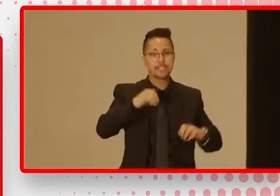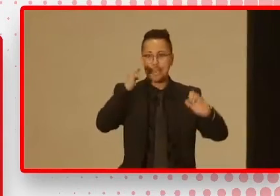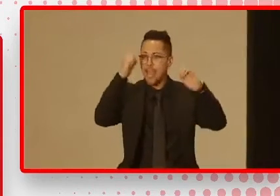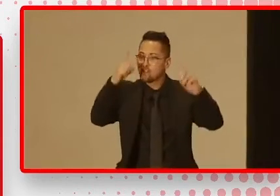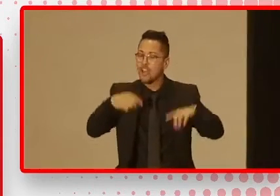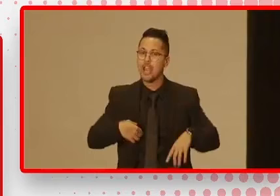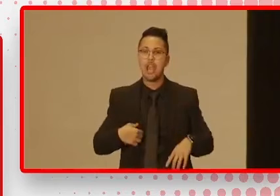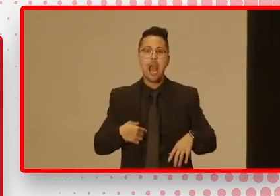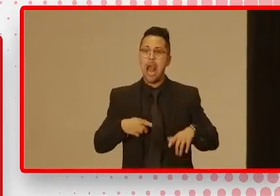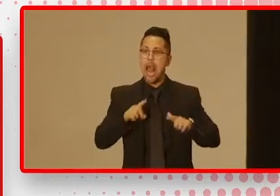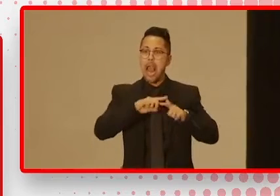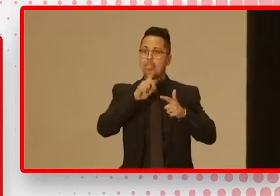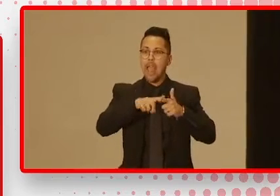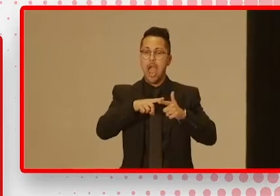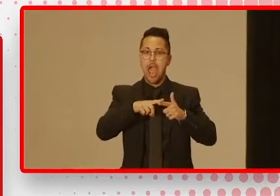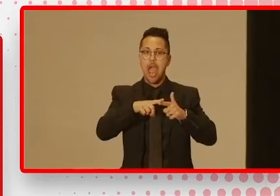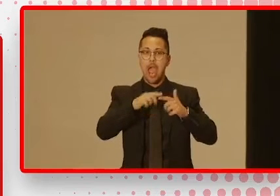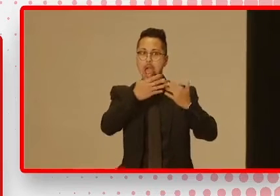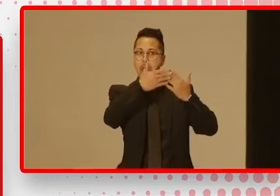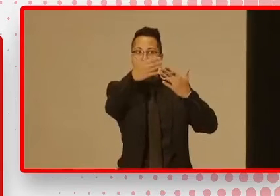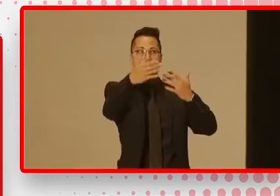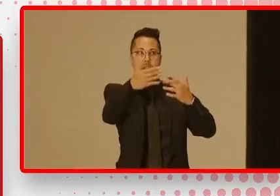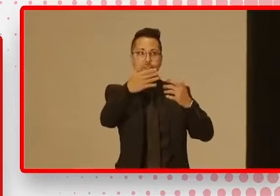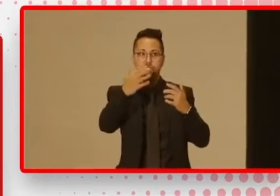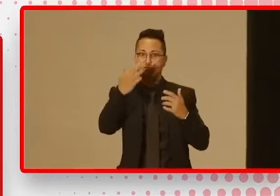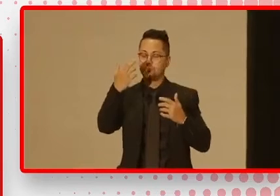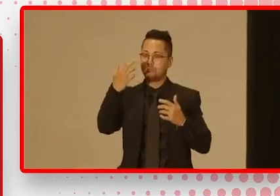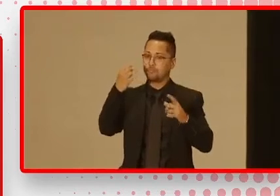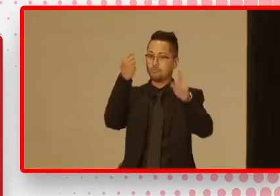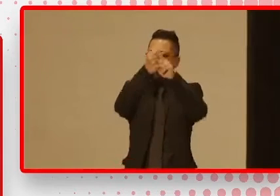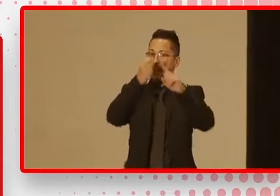this amazing career with all kinds of opportunities within there.